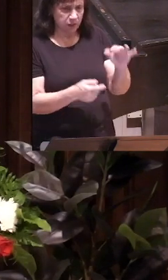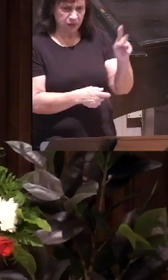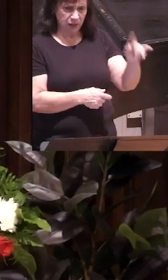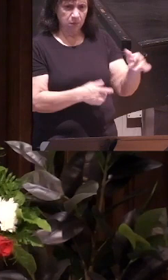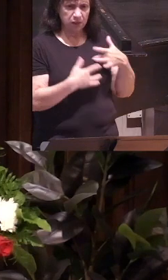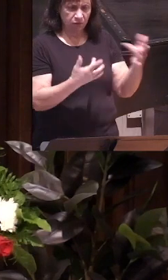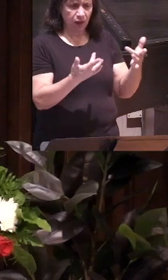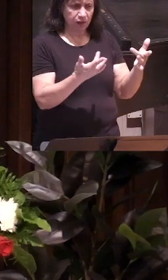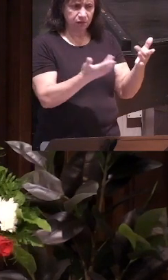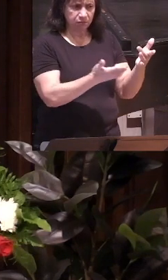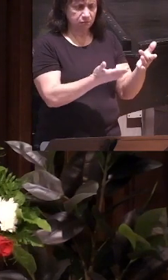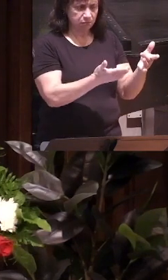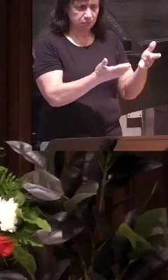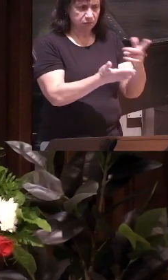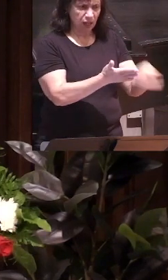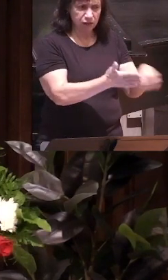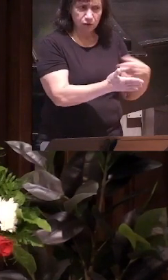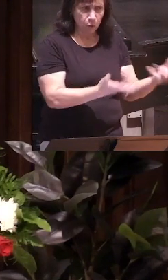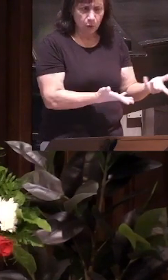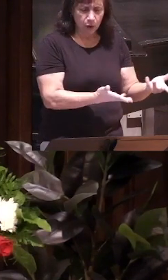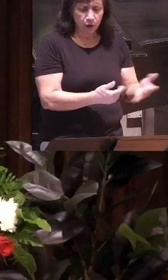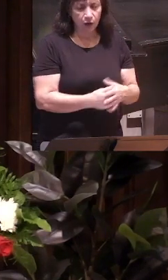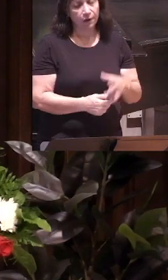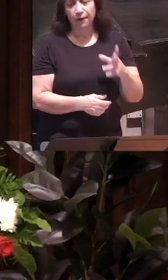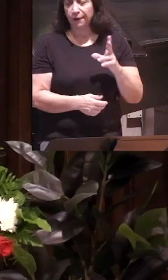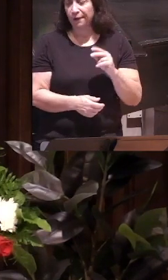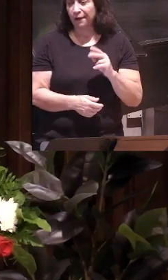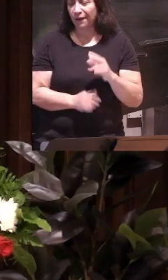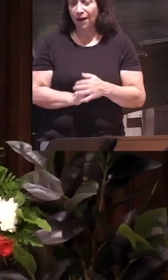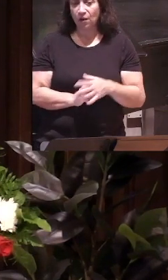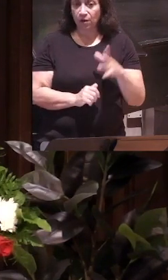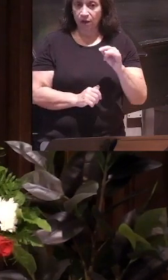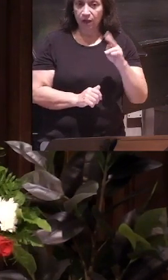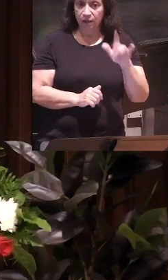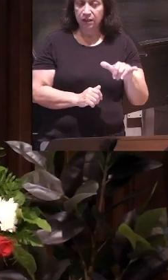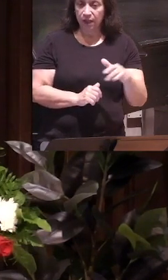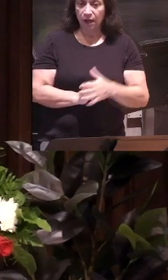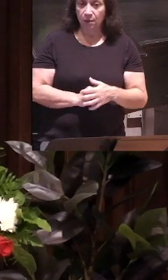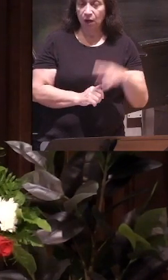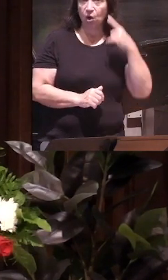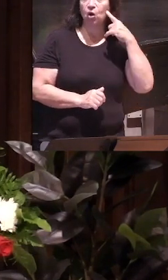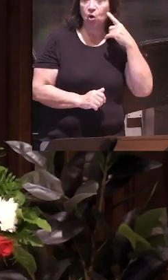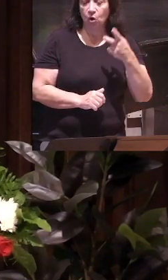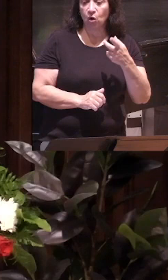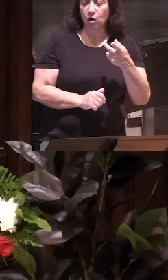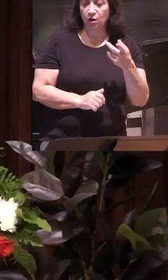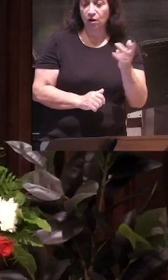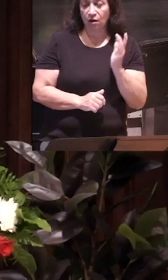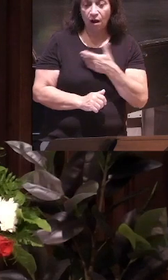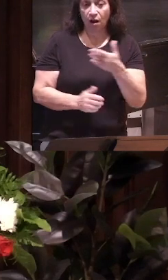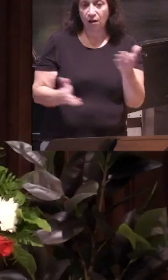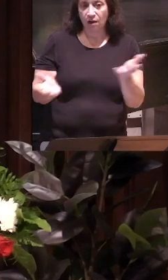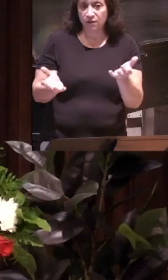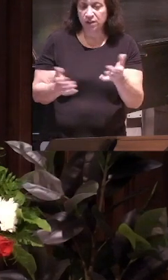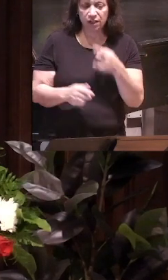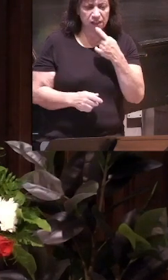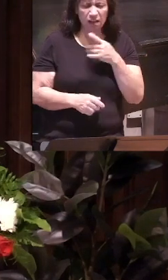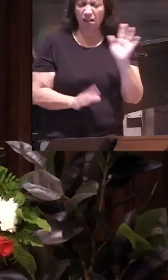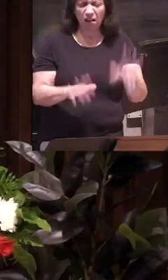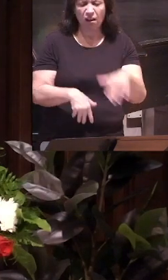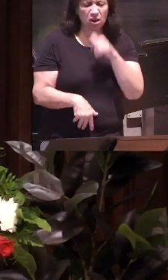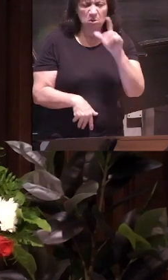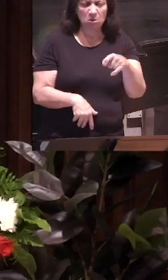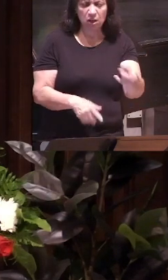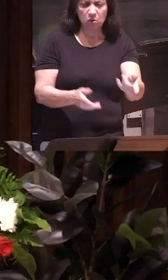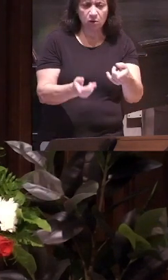Tammy. He was like, no, Tammy overheard us talking. And she said, you don't need to come with